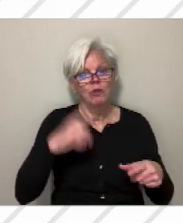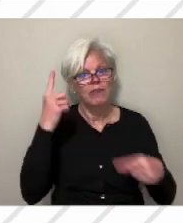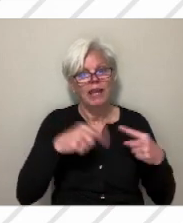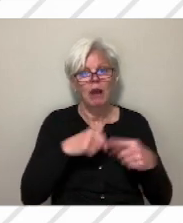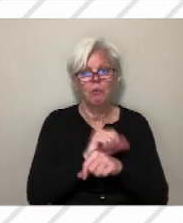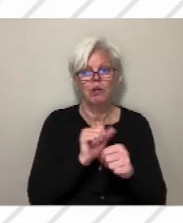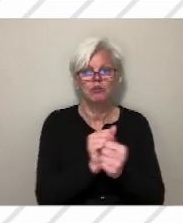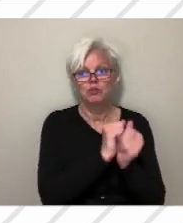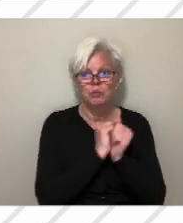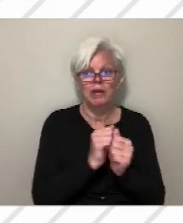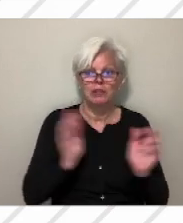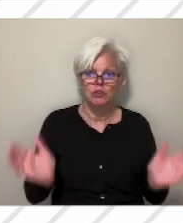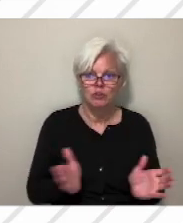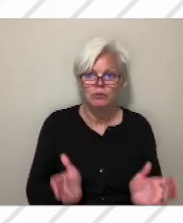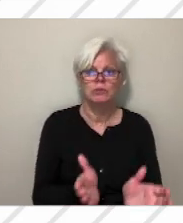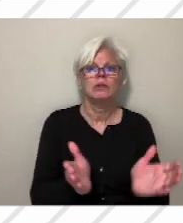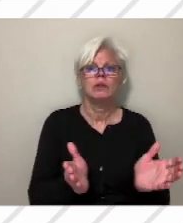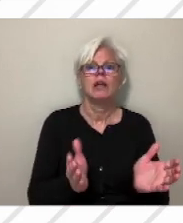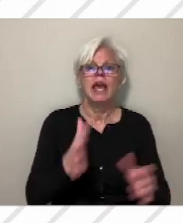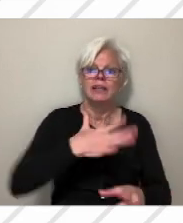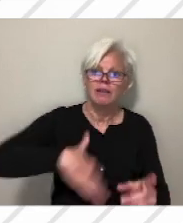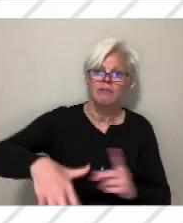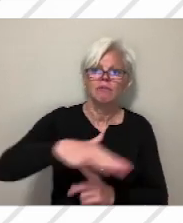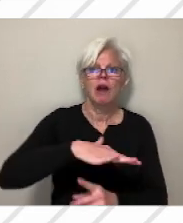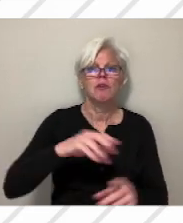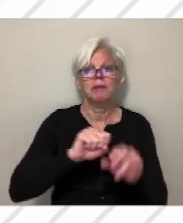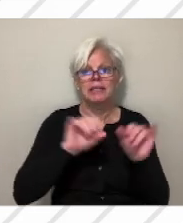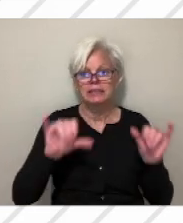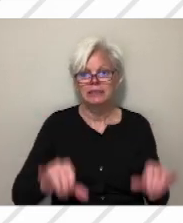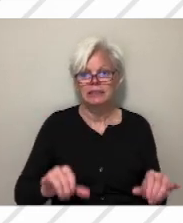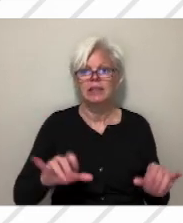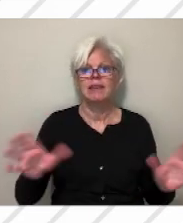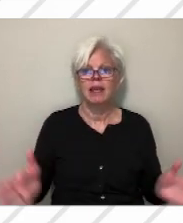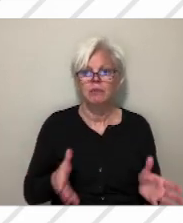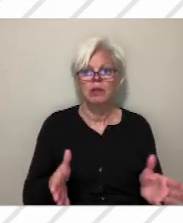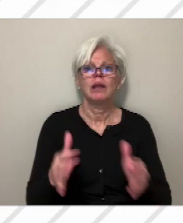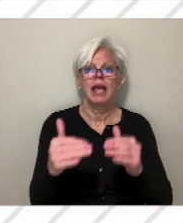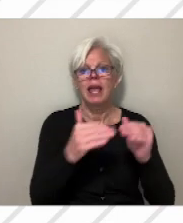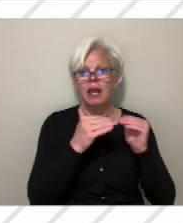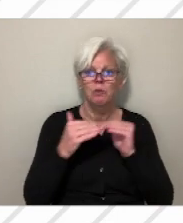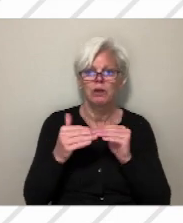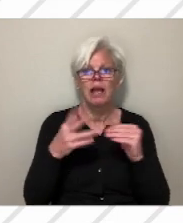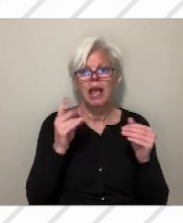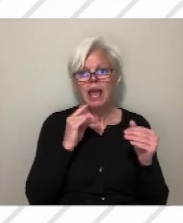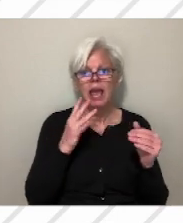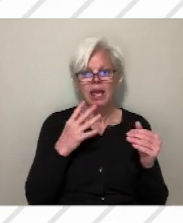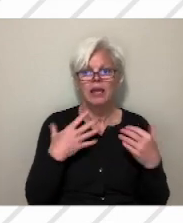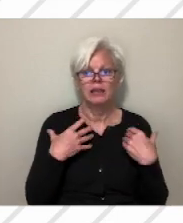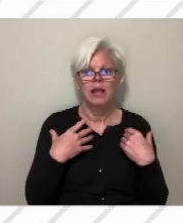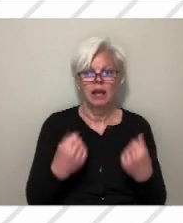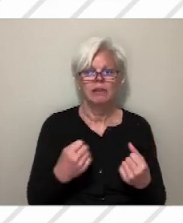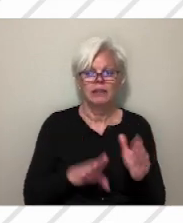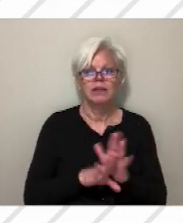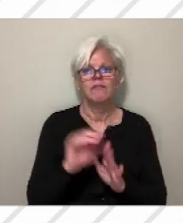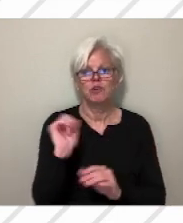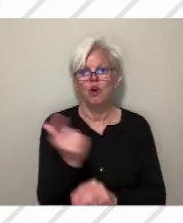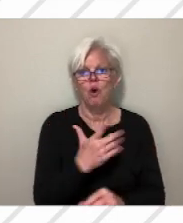promote an environment and systems that promote equitable and healthful development for all young people.